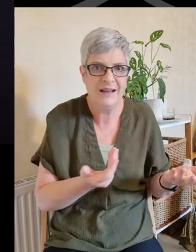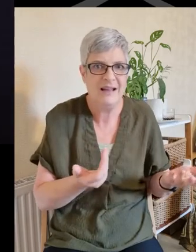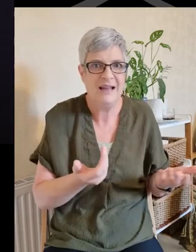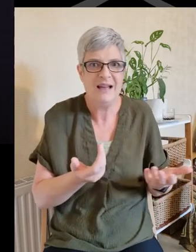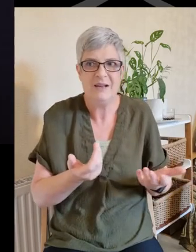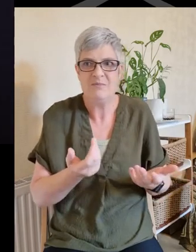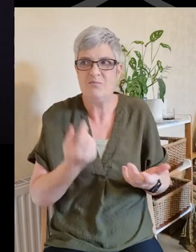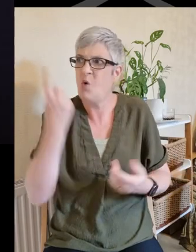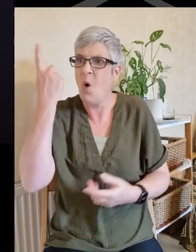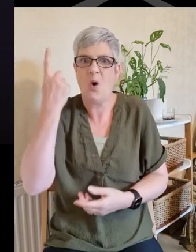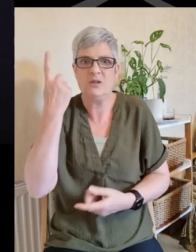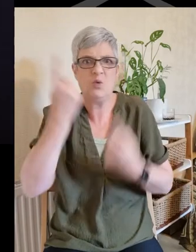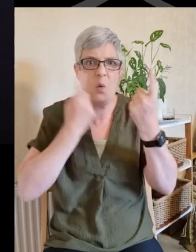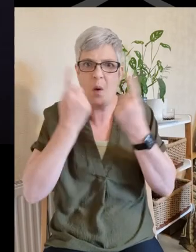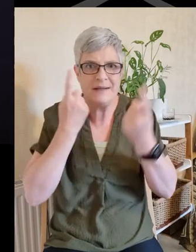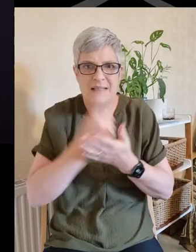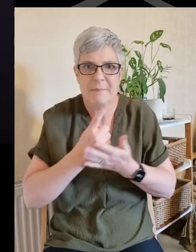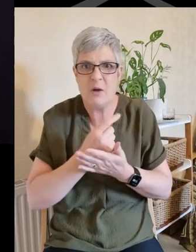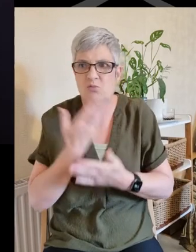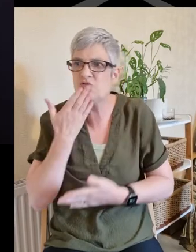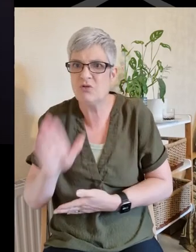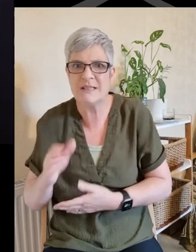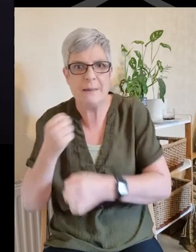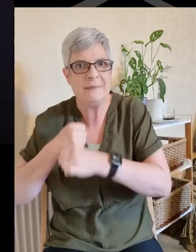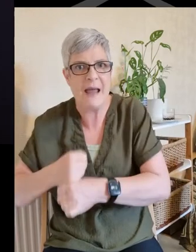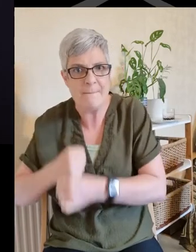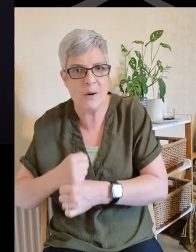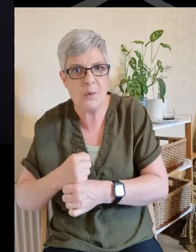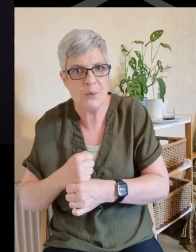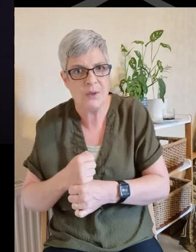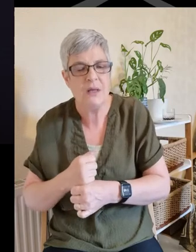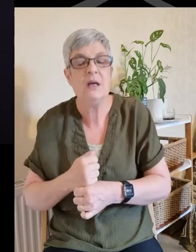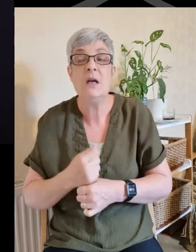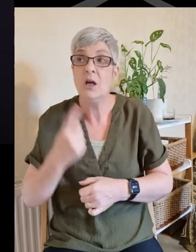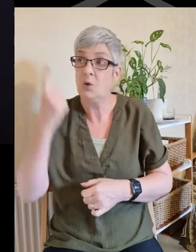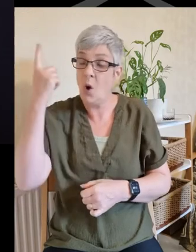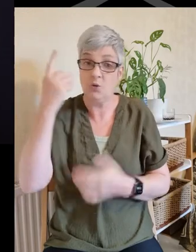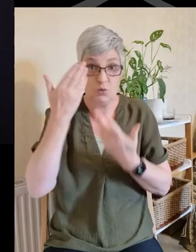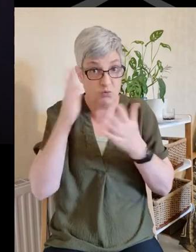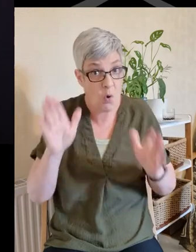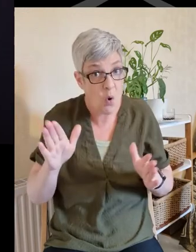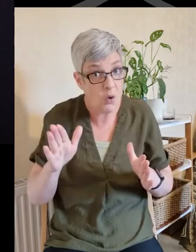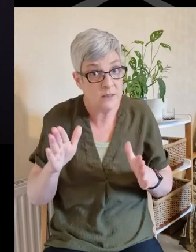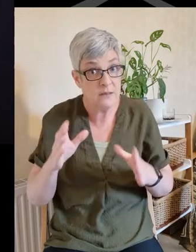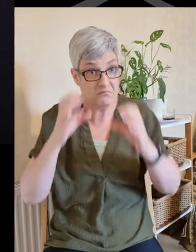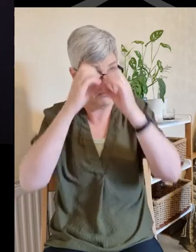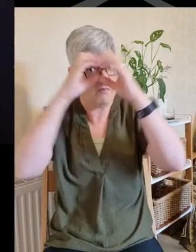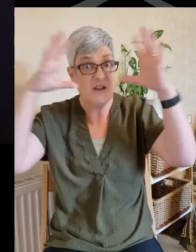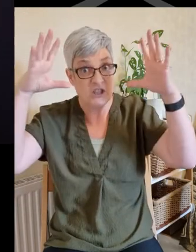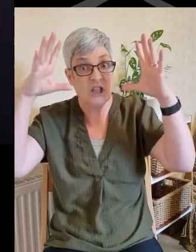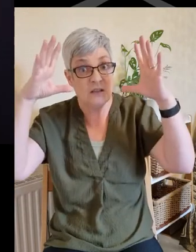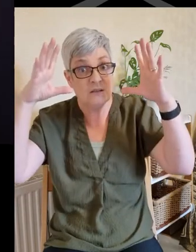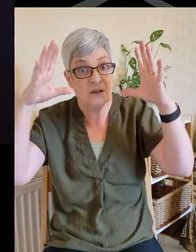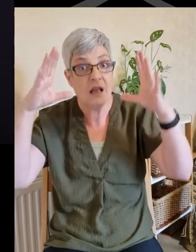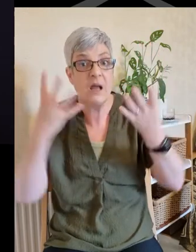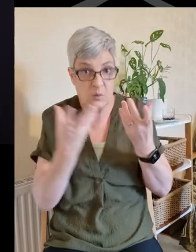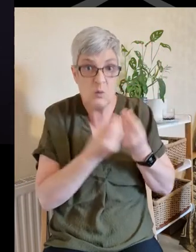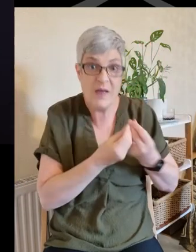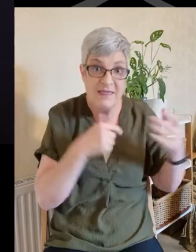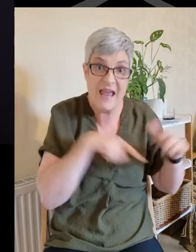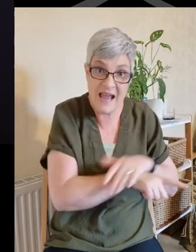Jerusalem temple. God had shown him in a vision that he was with the exiles, even in Babylon. He had spoken